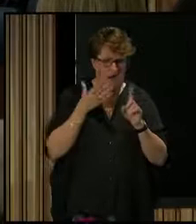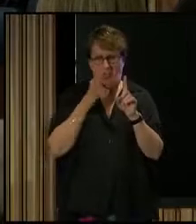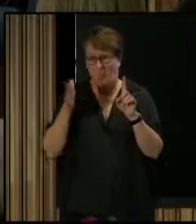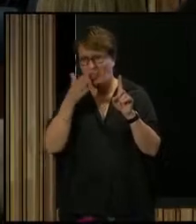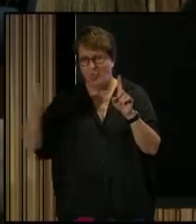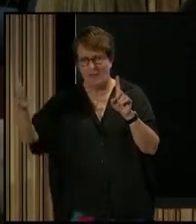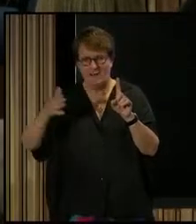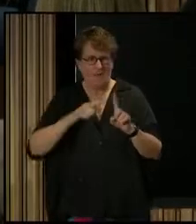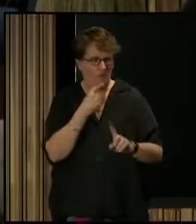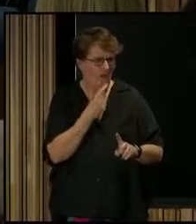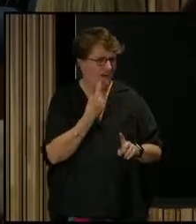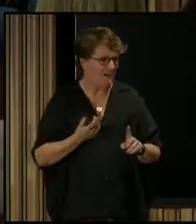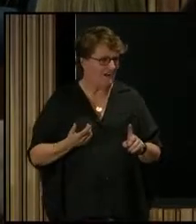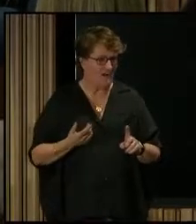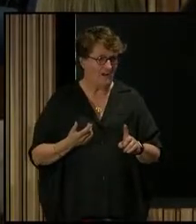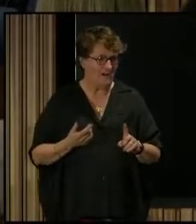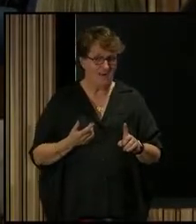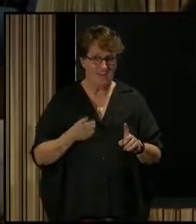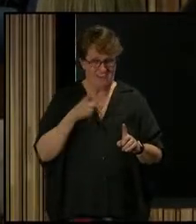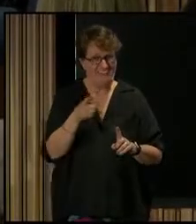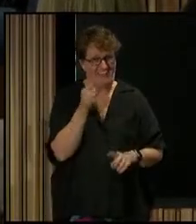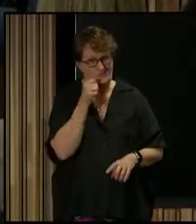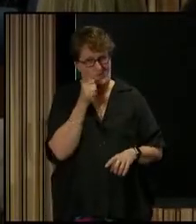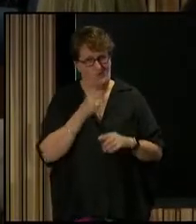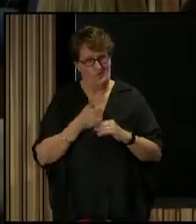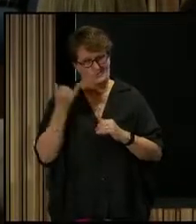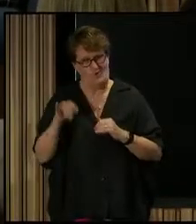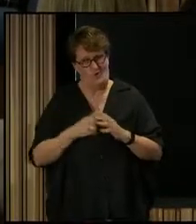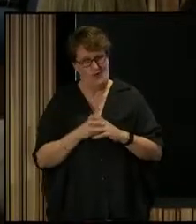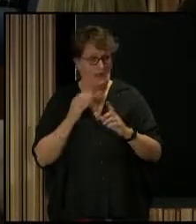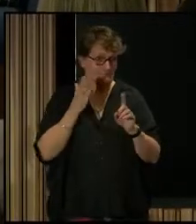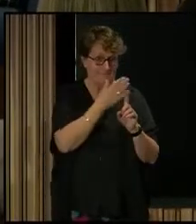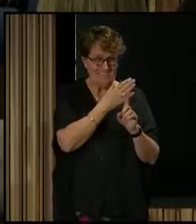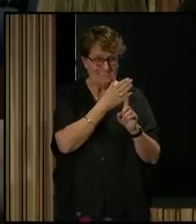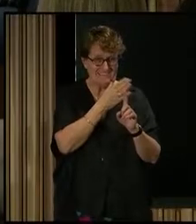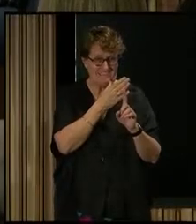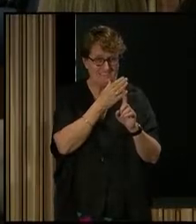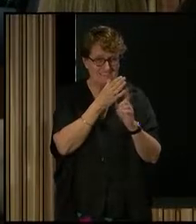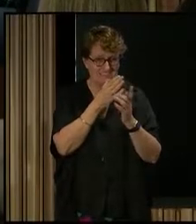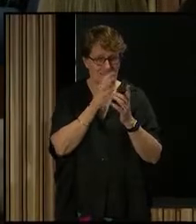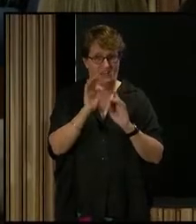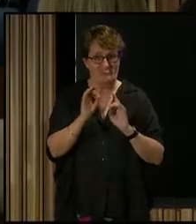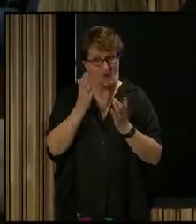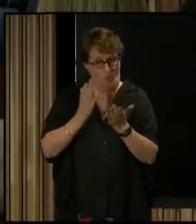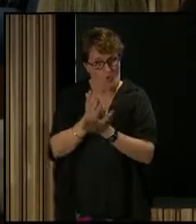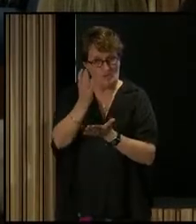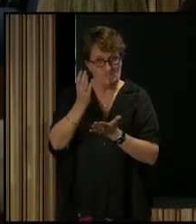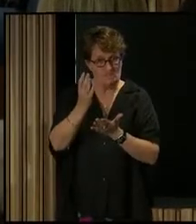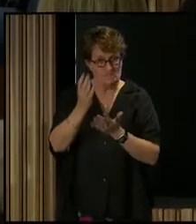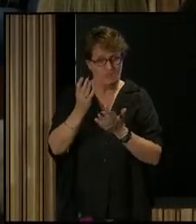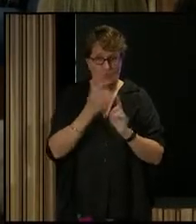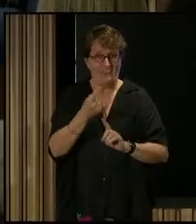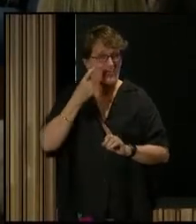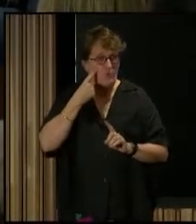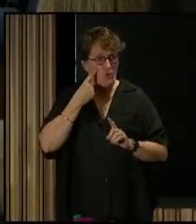cajoling them and lying to them? Like, they sang the noise. They know. They know they missed. And so they were honest to me about where they thought